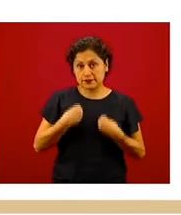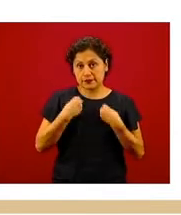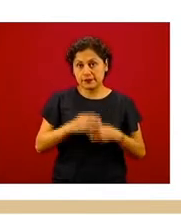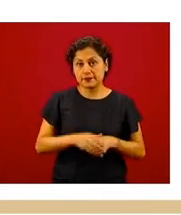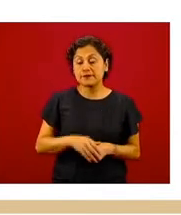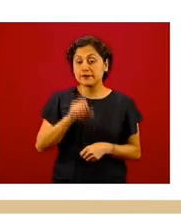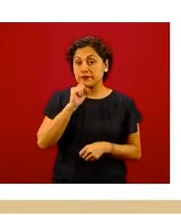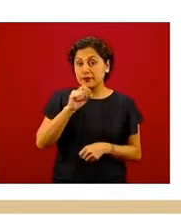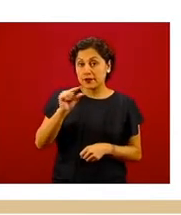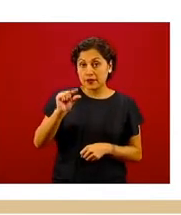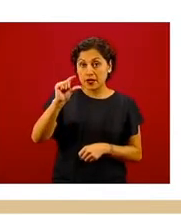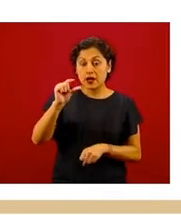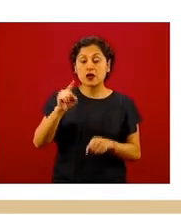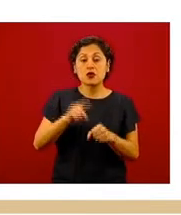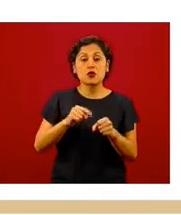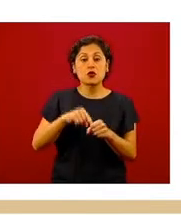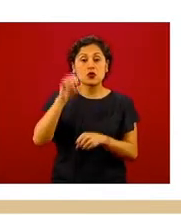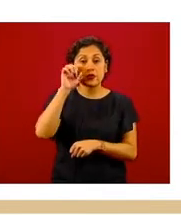death rate.